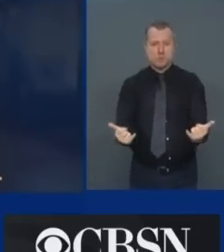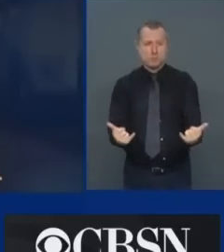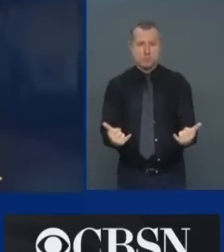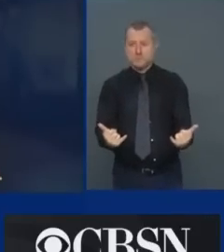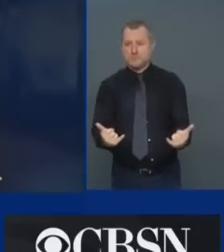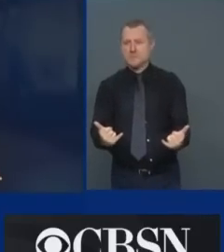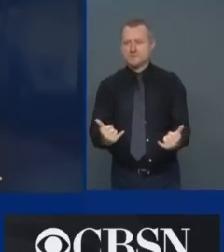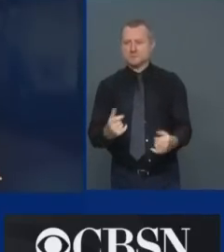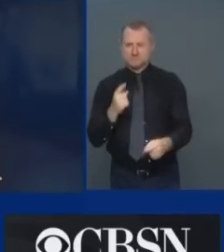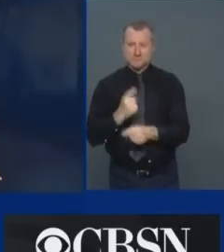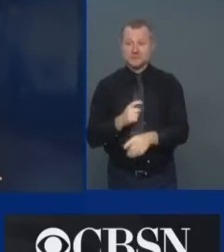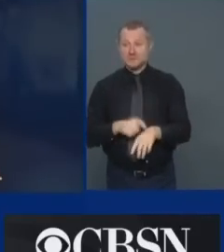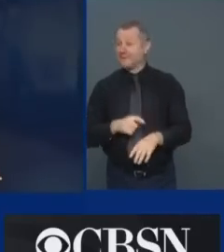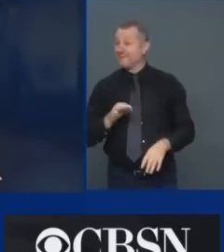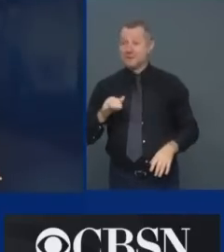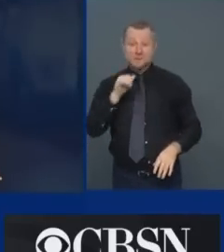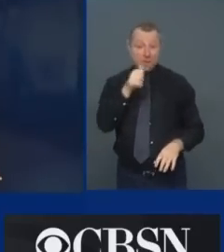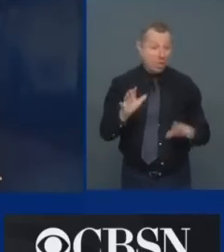If you don't do it,